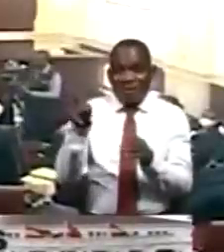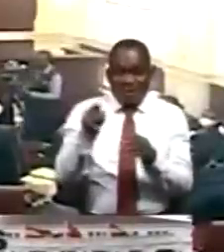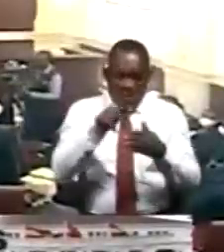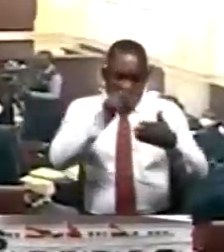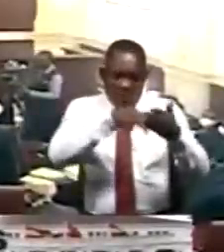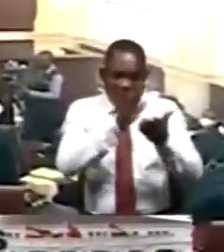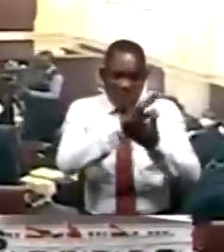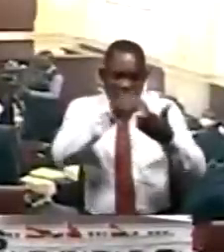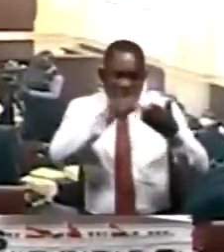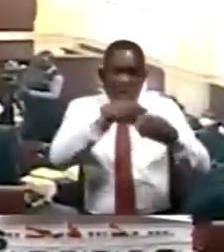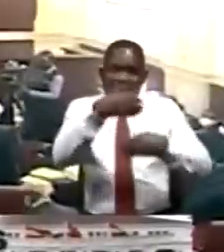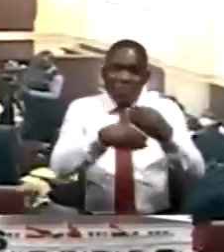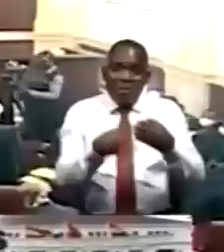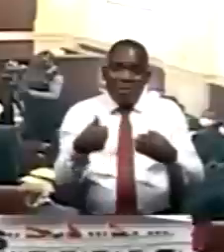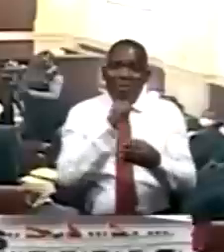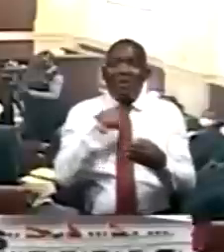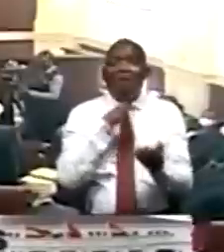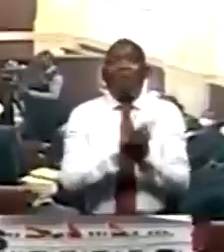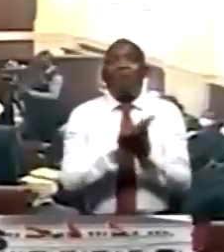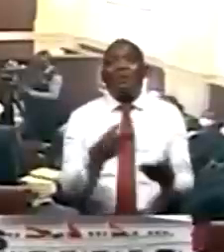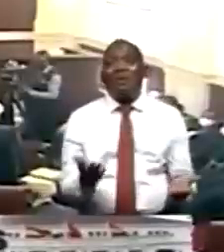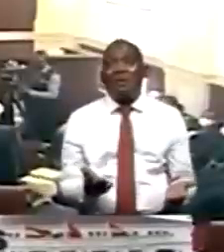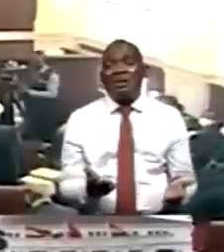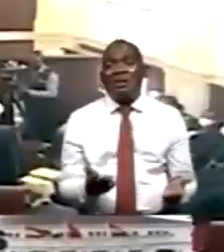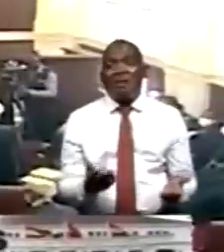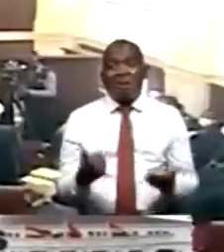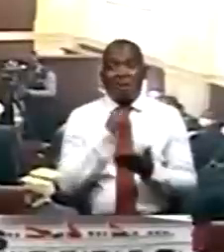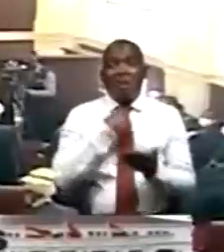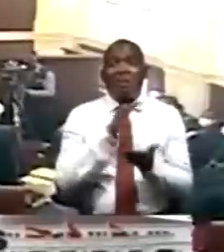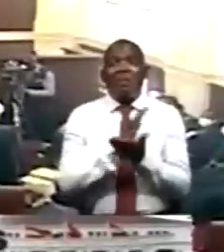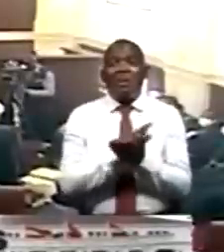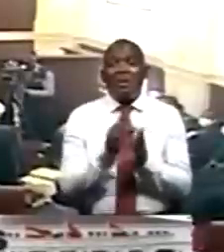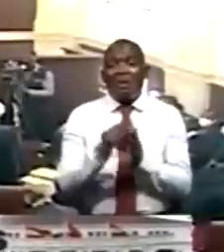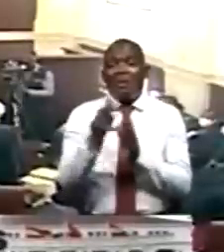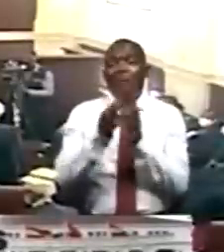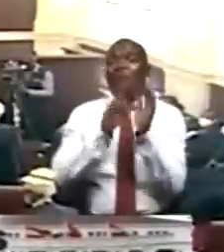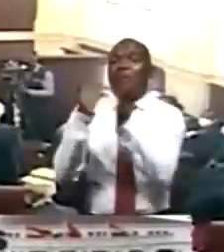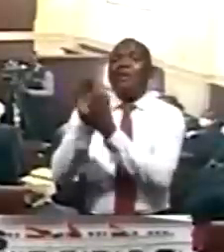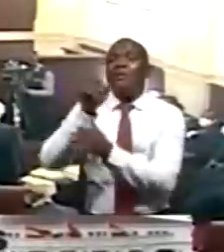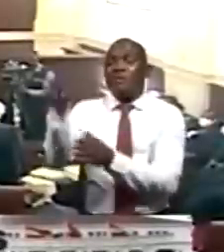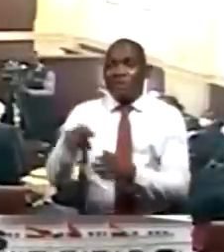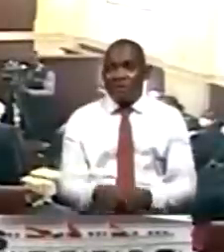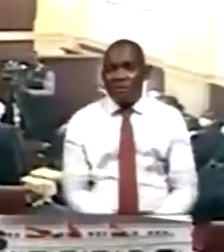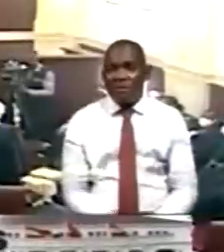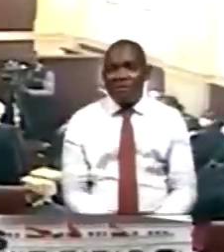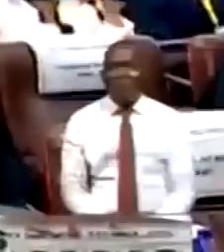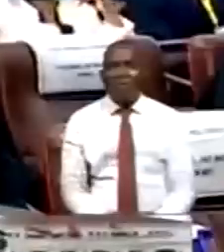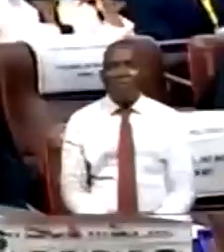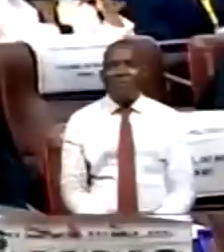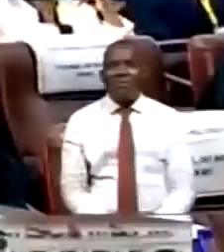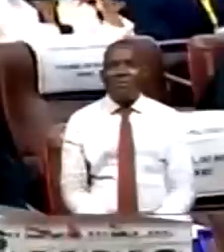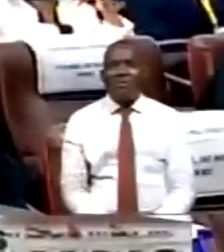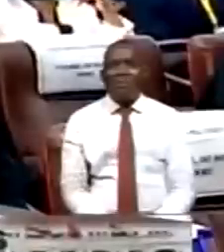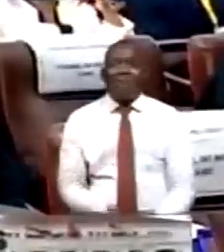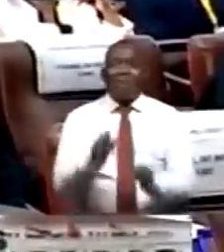to processes which we don't have access to and not in evidence to be answering questions. Oh, well, that's appropriate, and